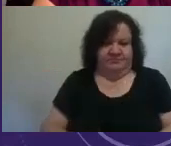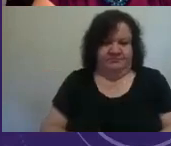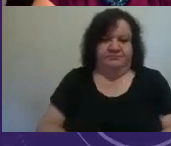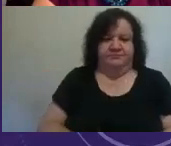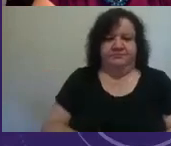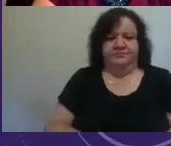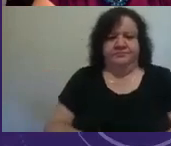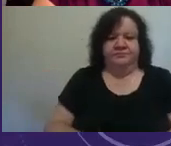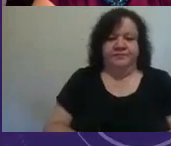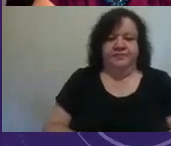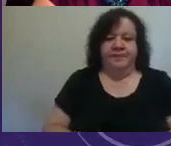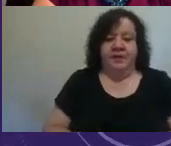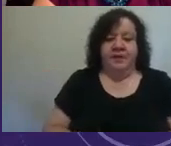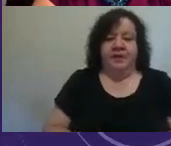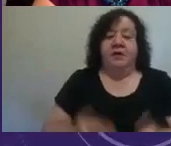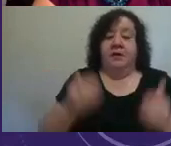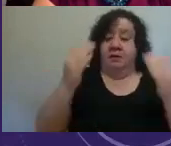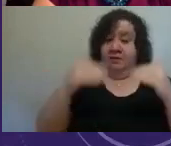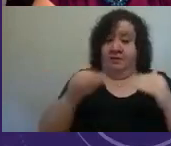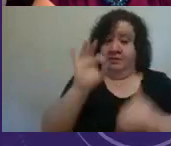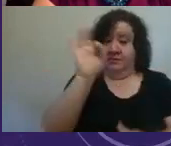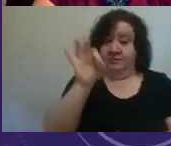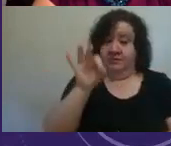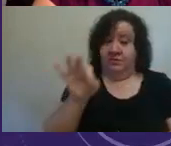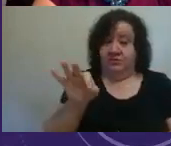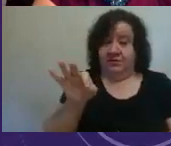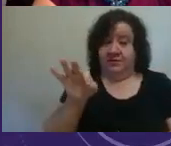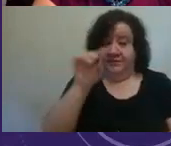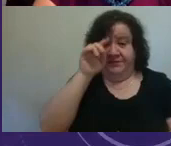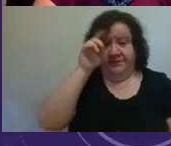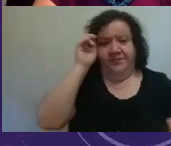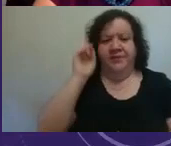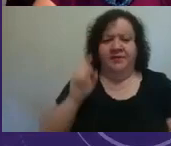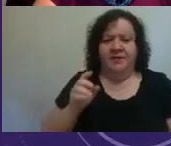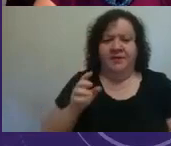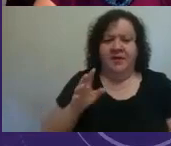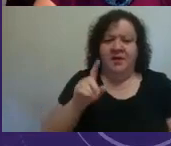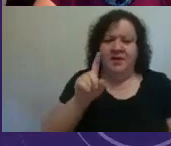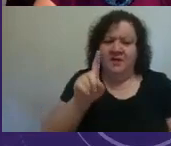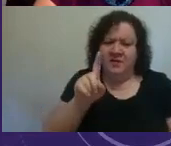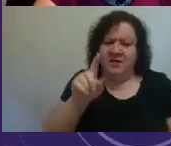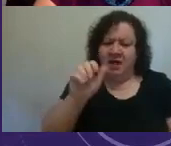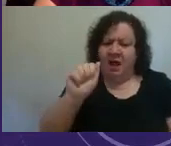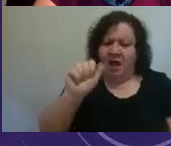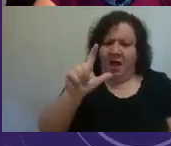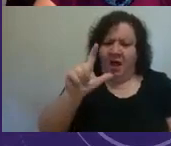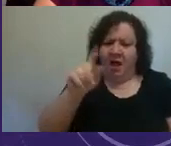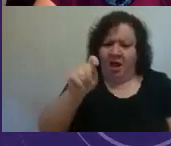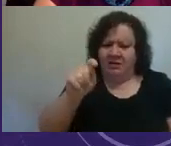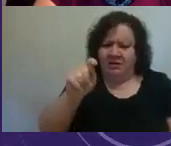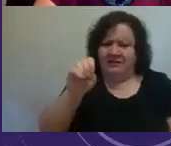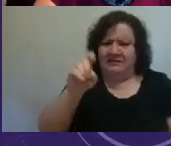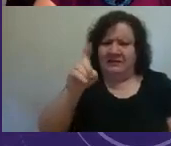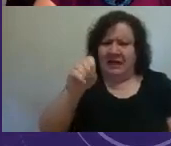form button on different social media platforms? Mm-hmm. Yes, it's the same as adding a photo. So when you